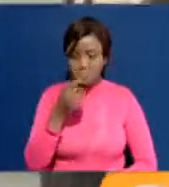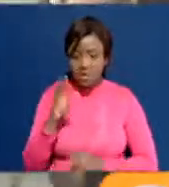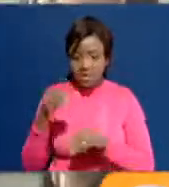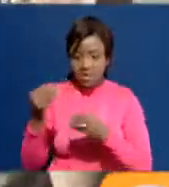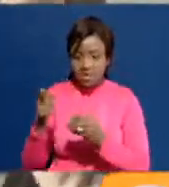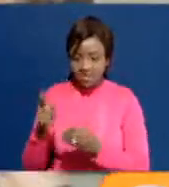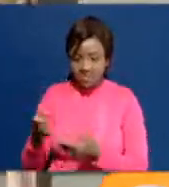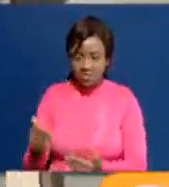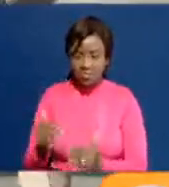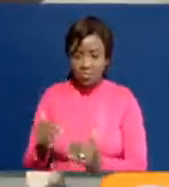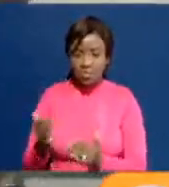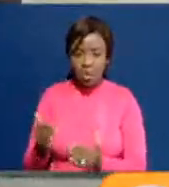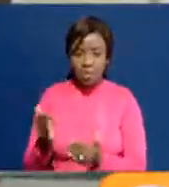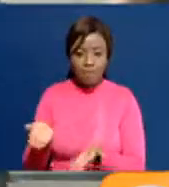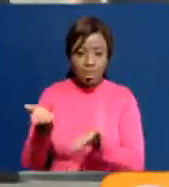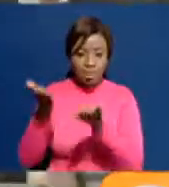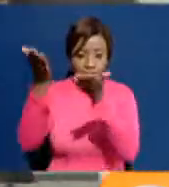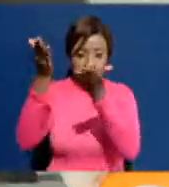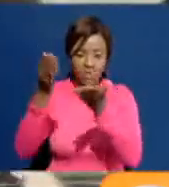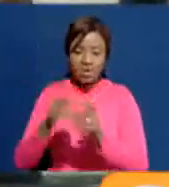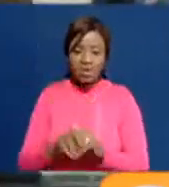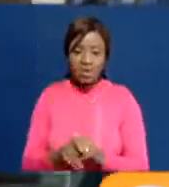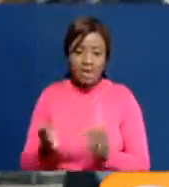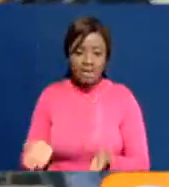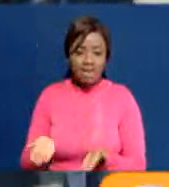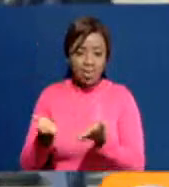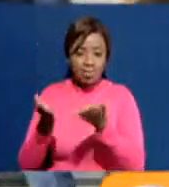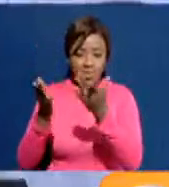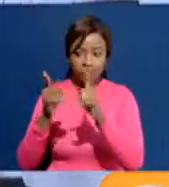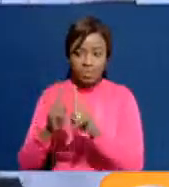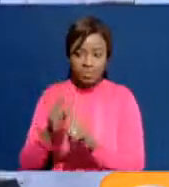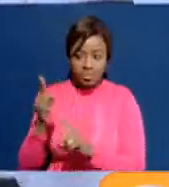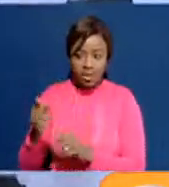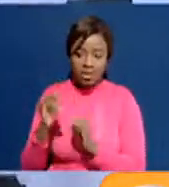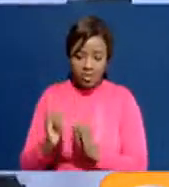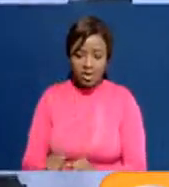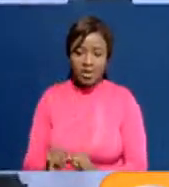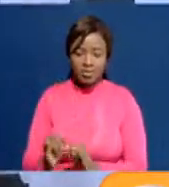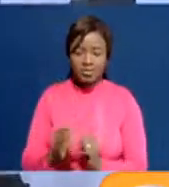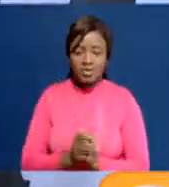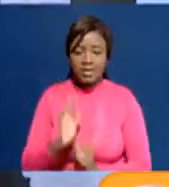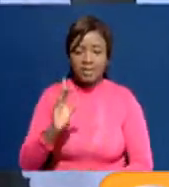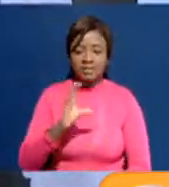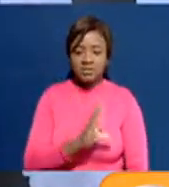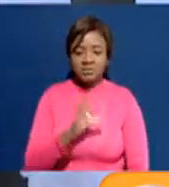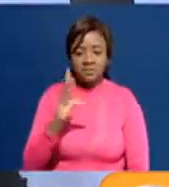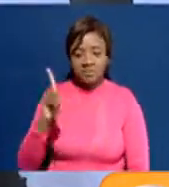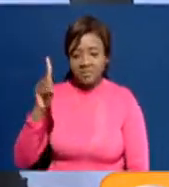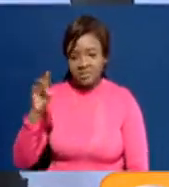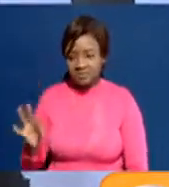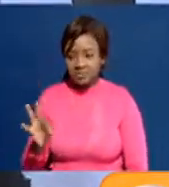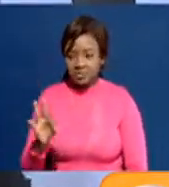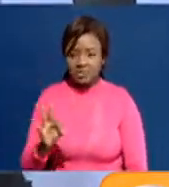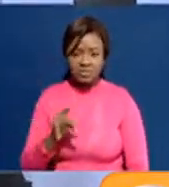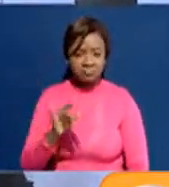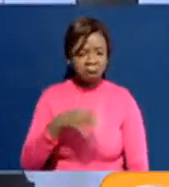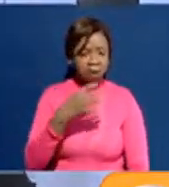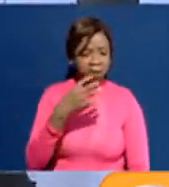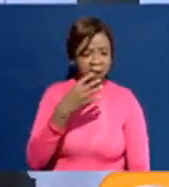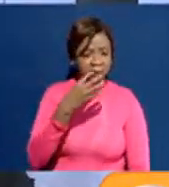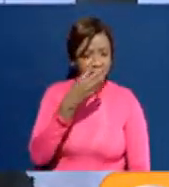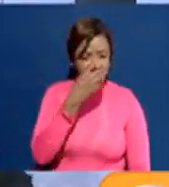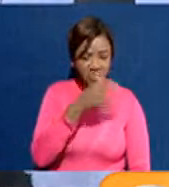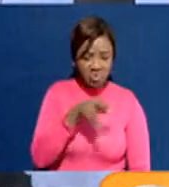Ogolla to a full general and appointed him the new Chief of Defense Forces. Ruto's pick catching many by surprise.